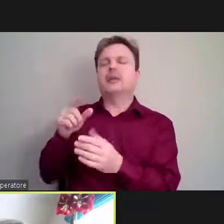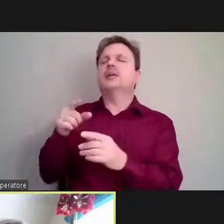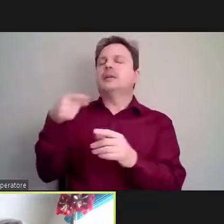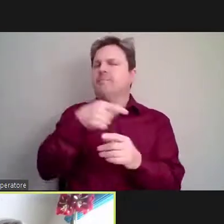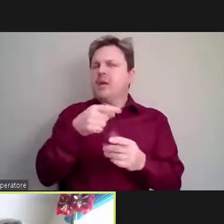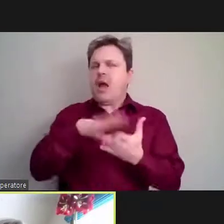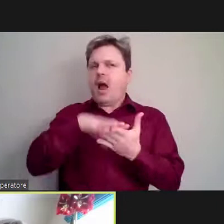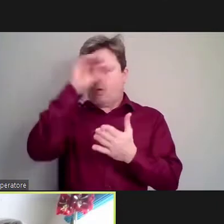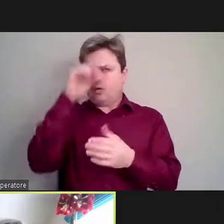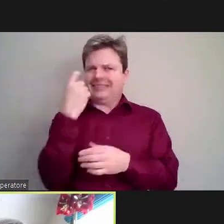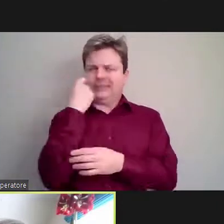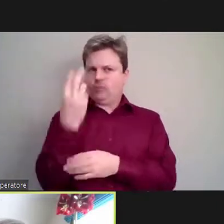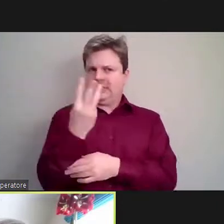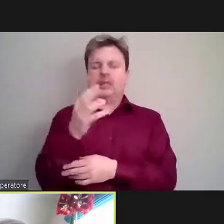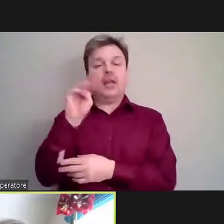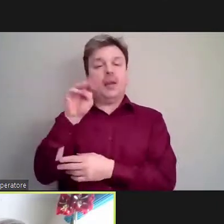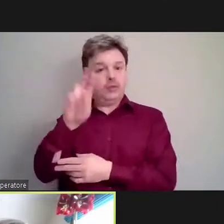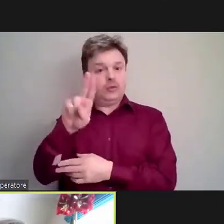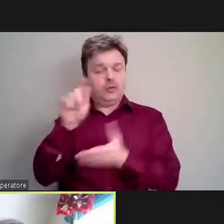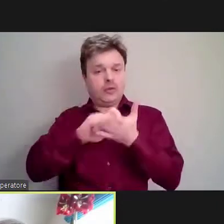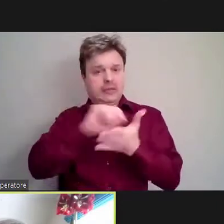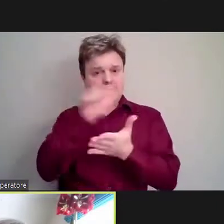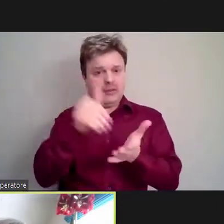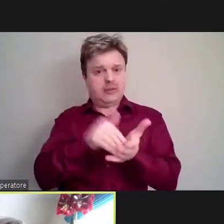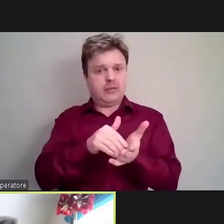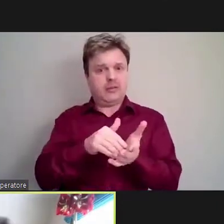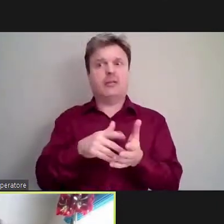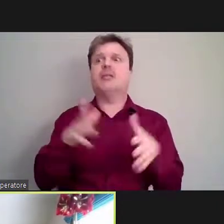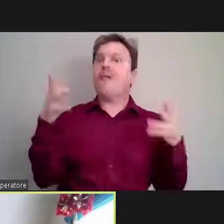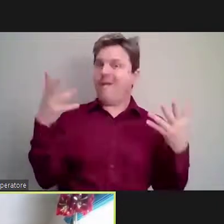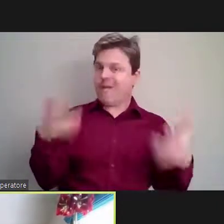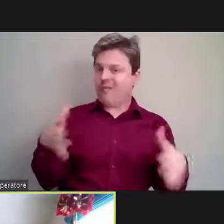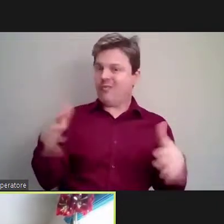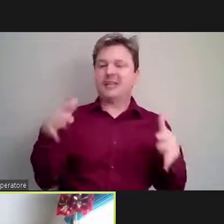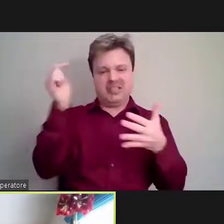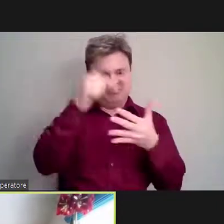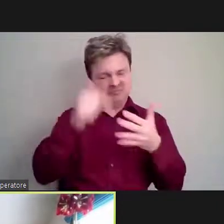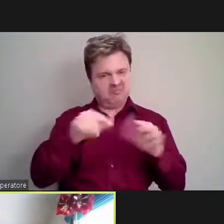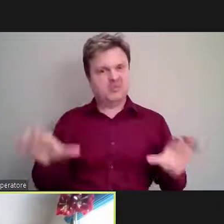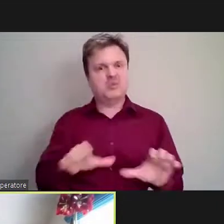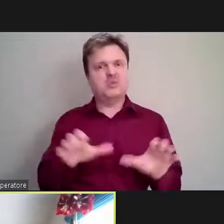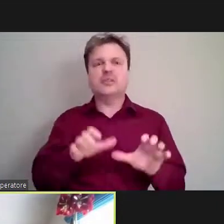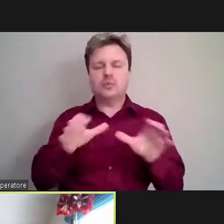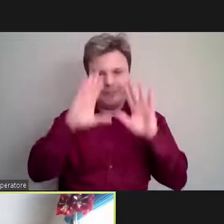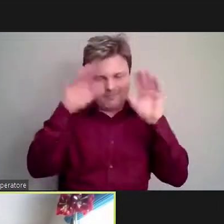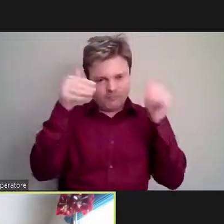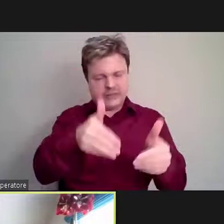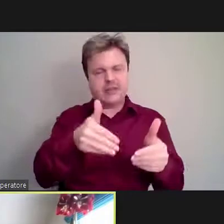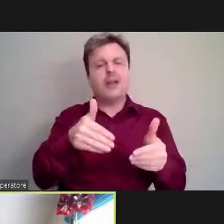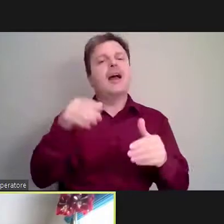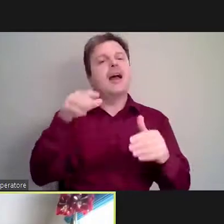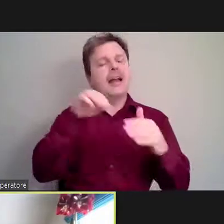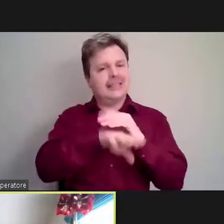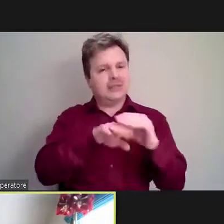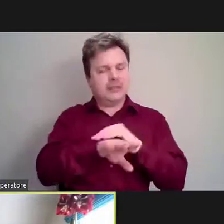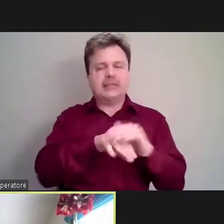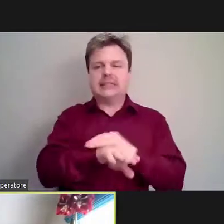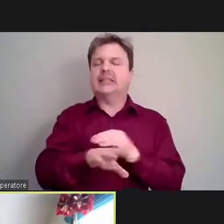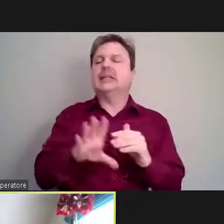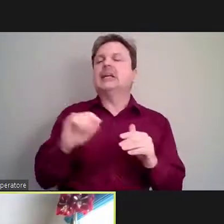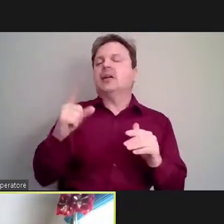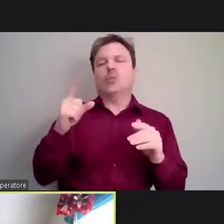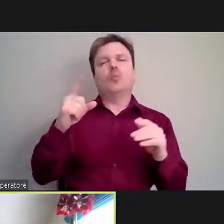Center is already doing a number of things to address accessibility more in terms of universal design and in terms